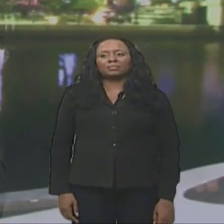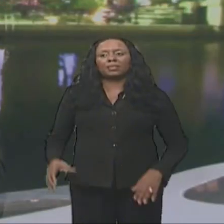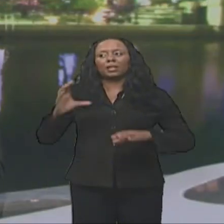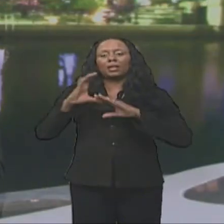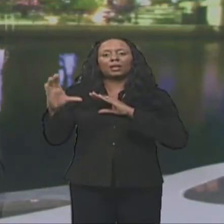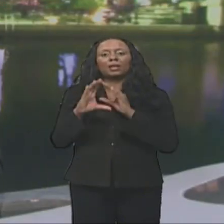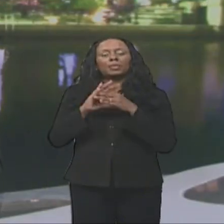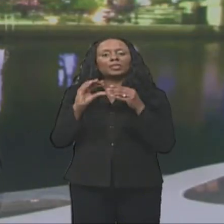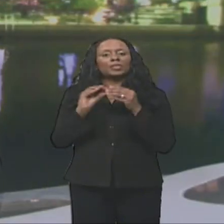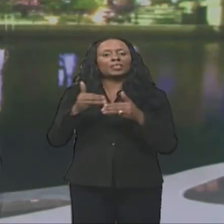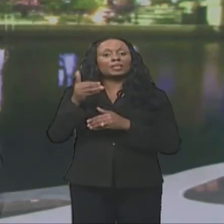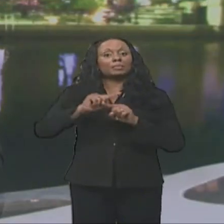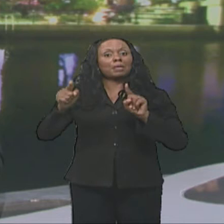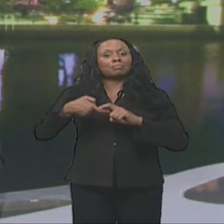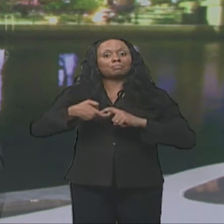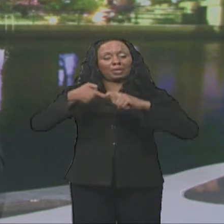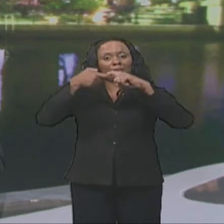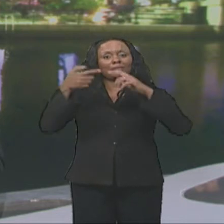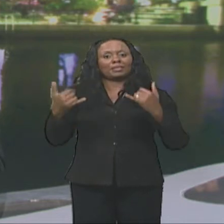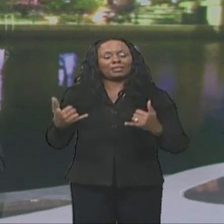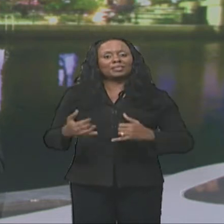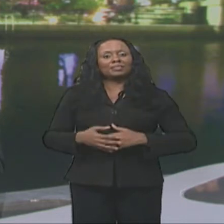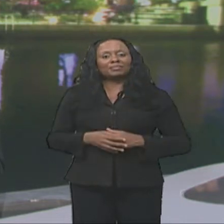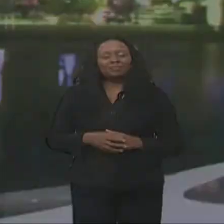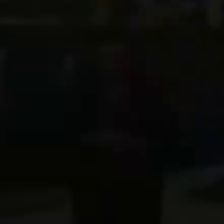Still to come, a look at some of the stories making headlines across the region.